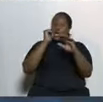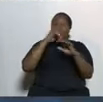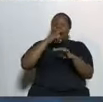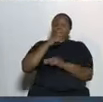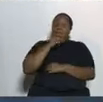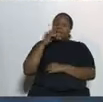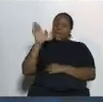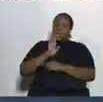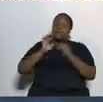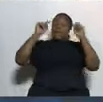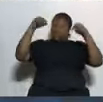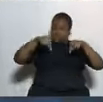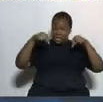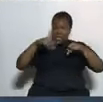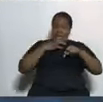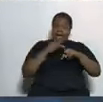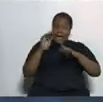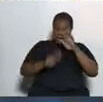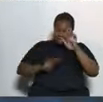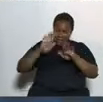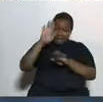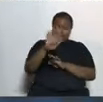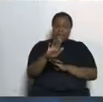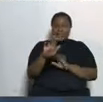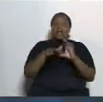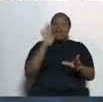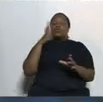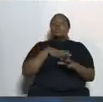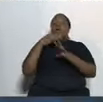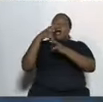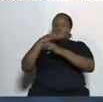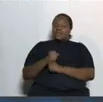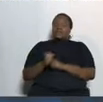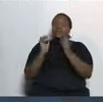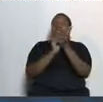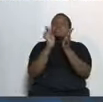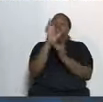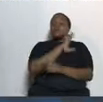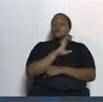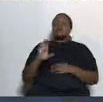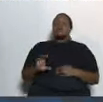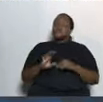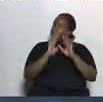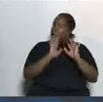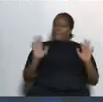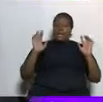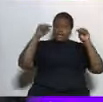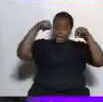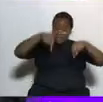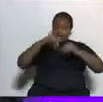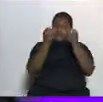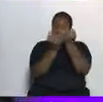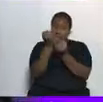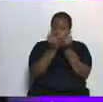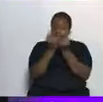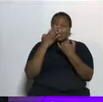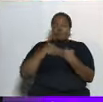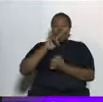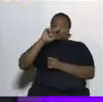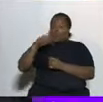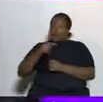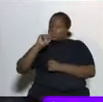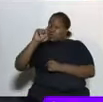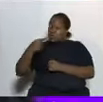men and women today, and they are stepping out. They are trusting Jesus Christ. This Sabbath, there will be